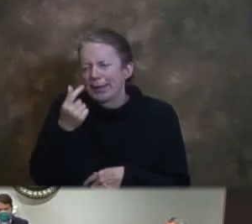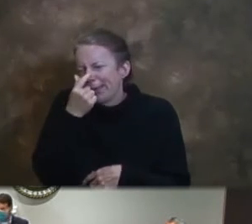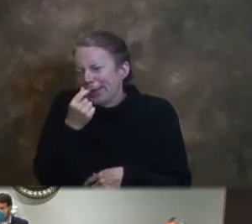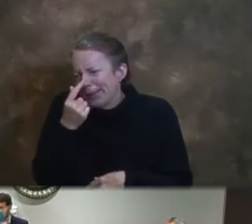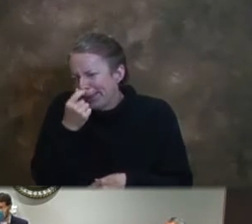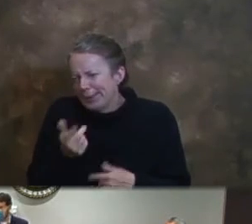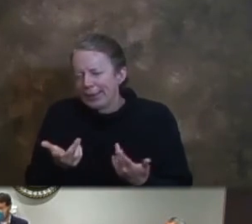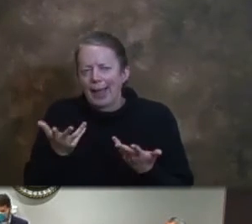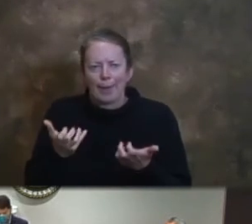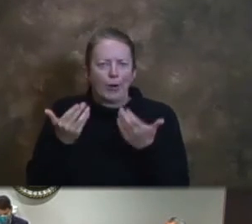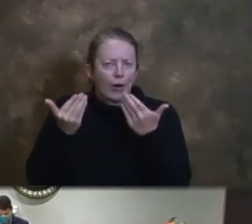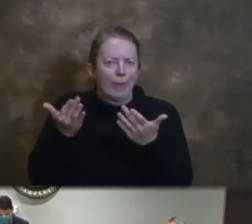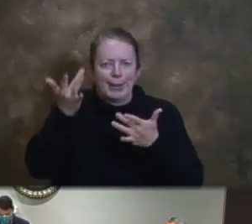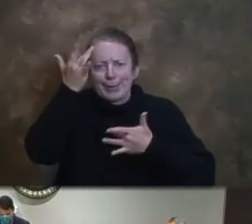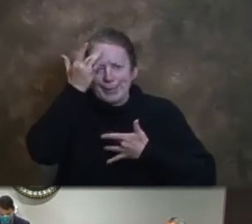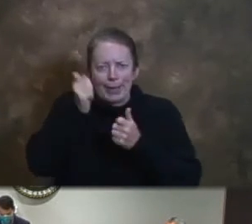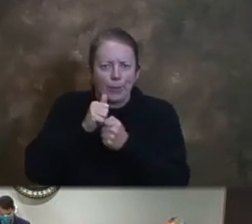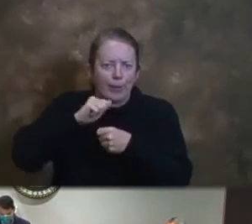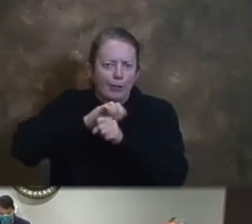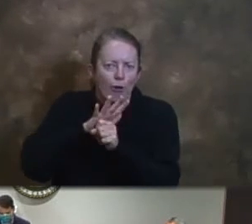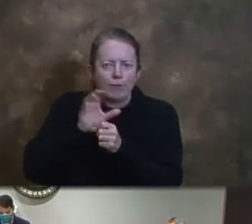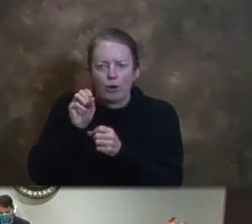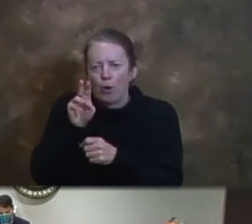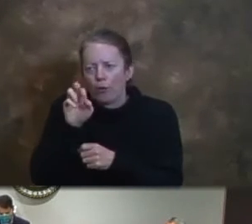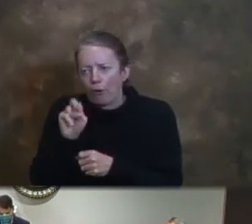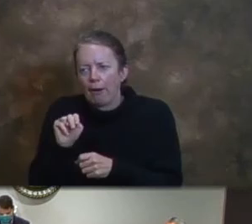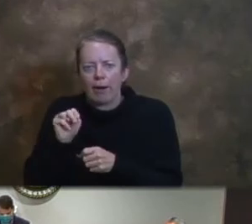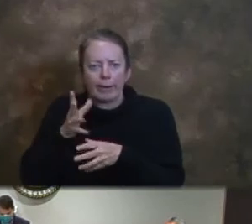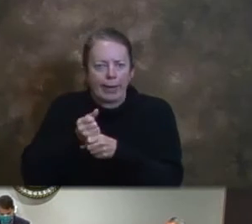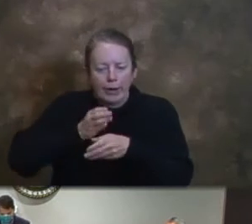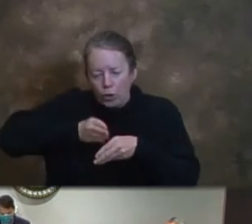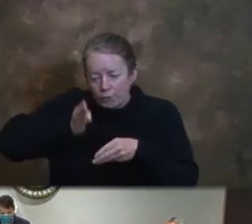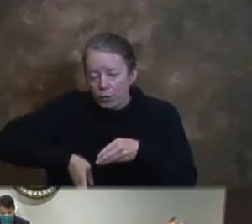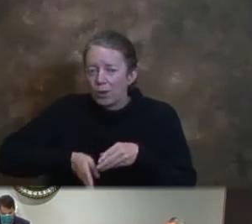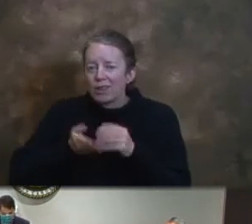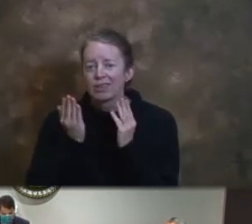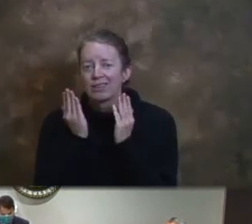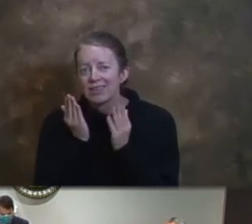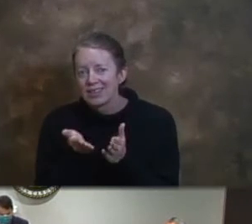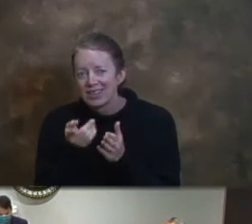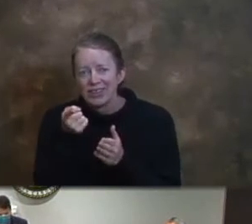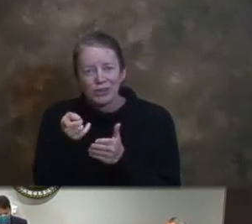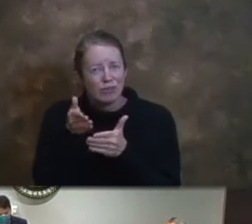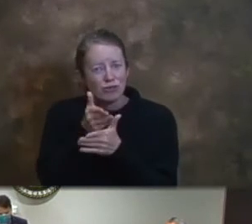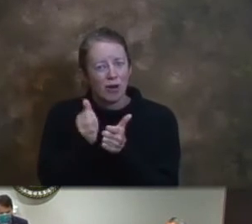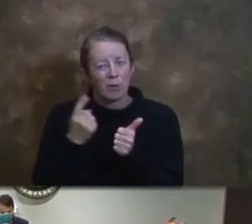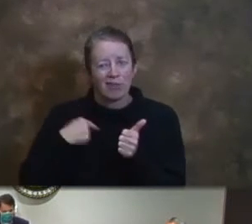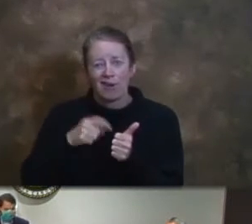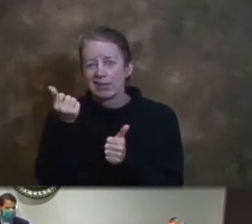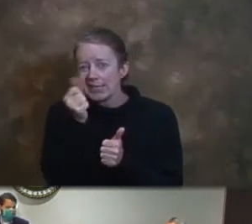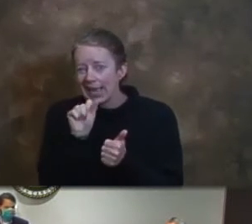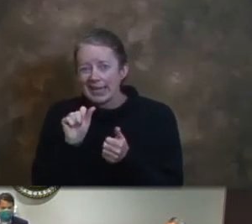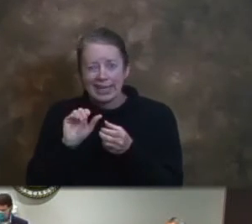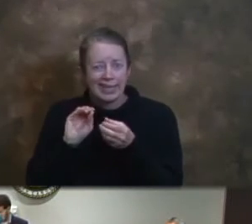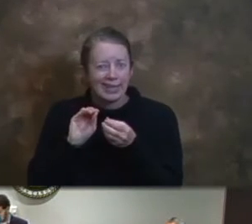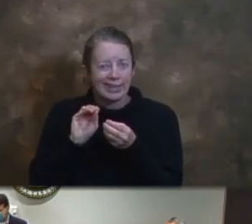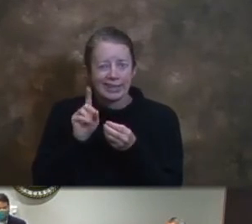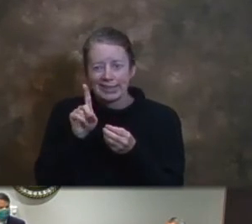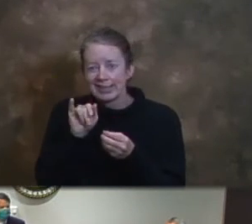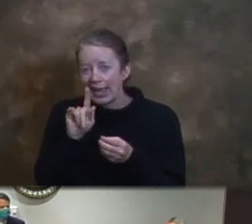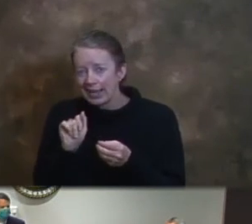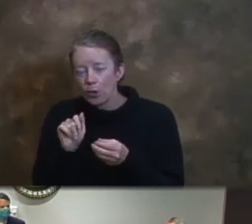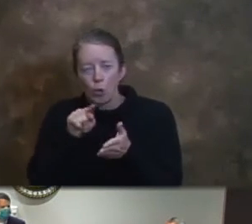get it over with. Can you share with us any data research about